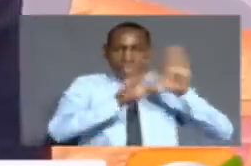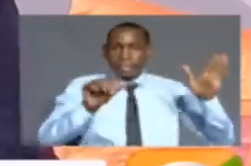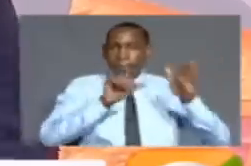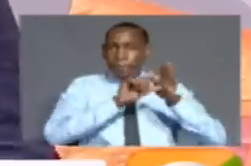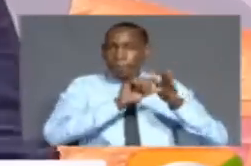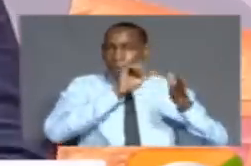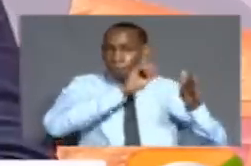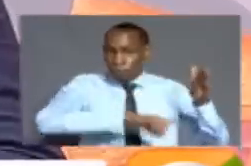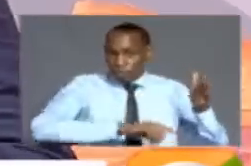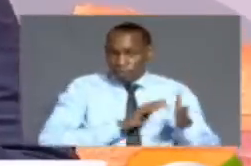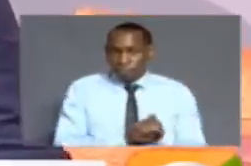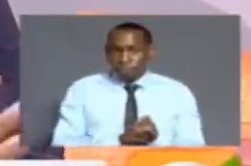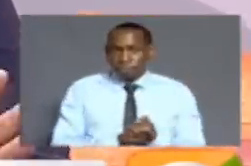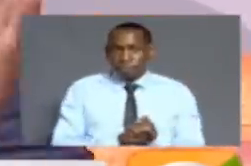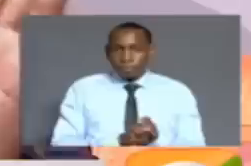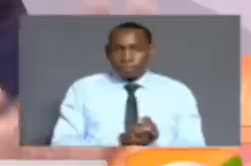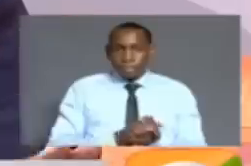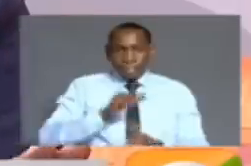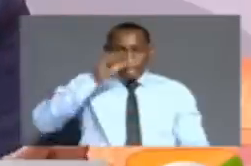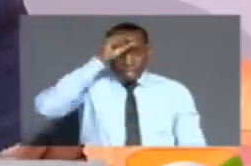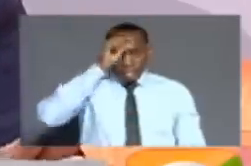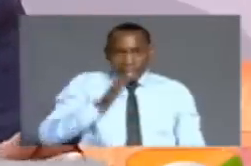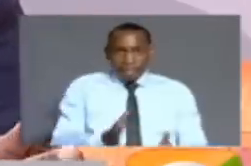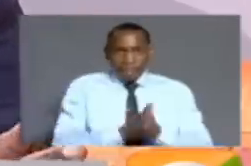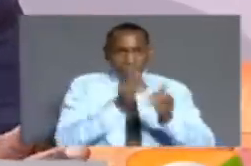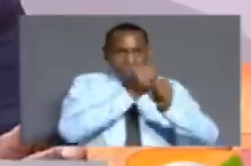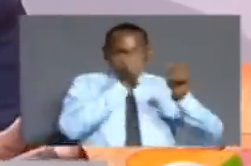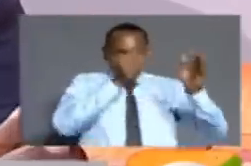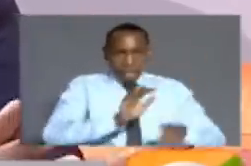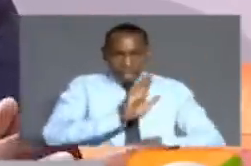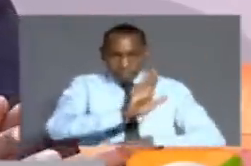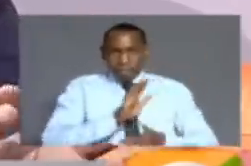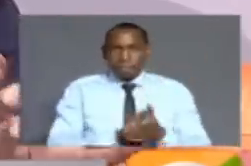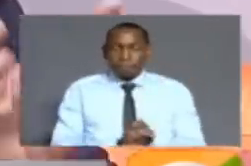is with him and his staff